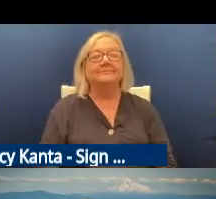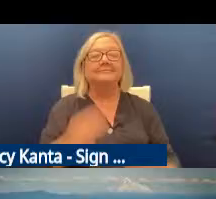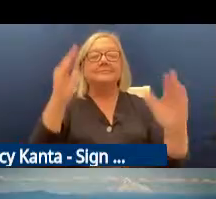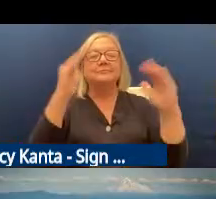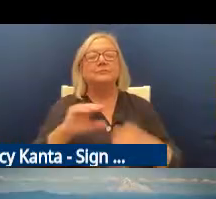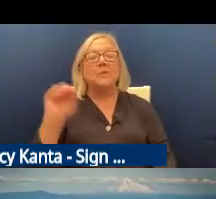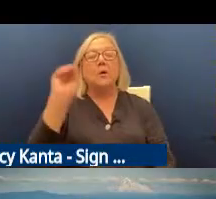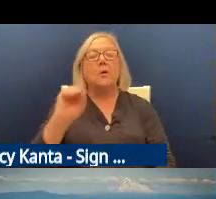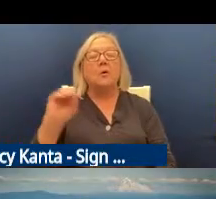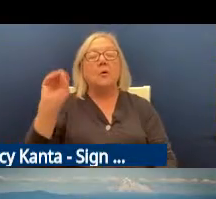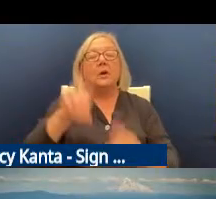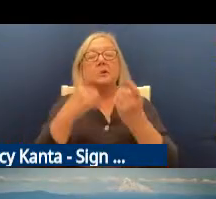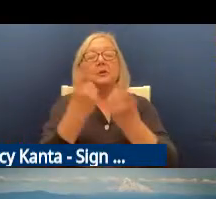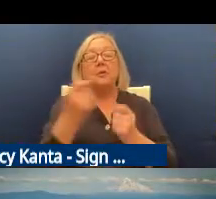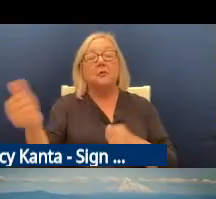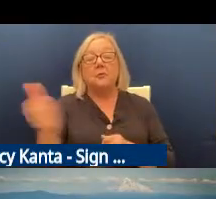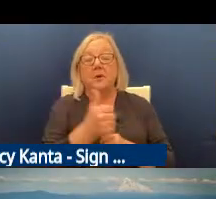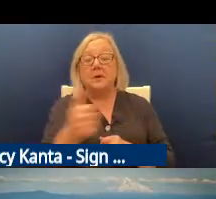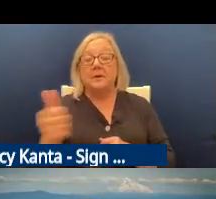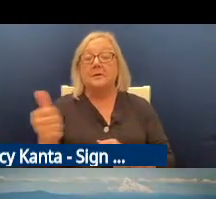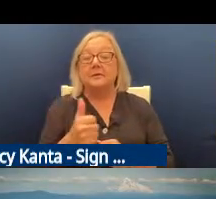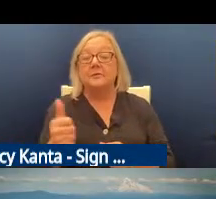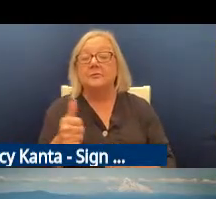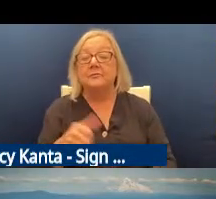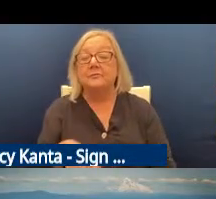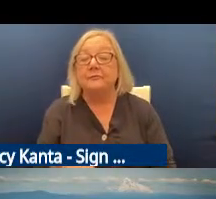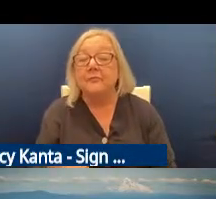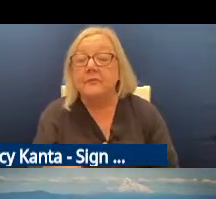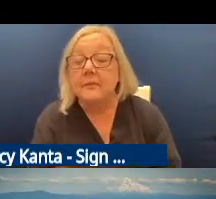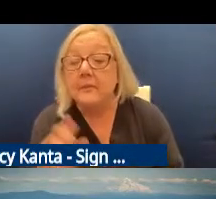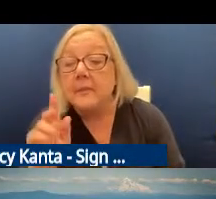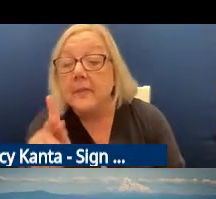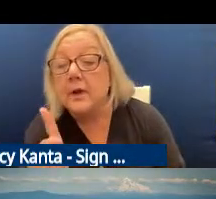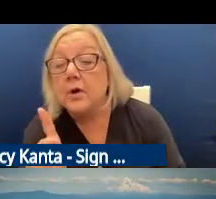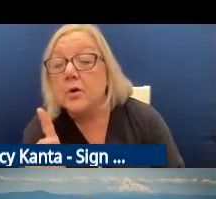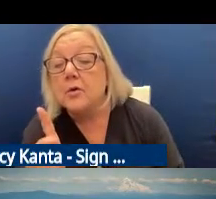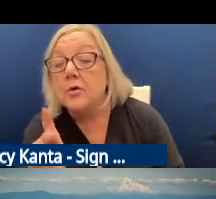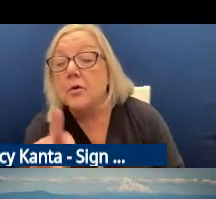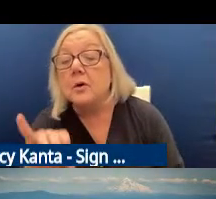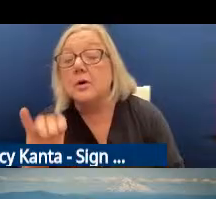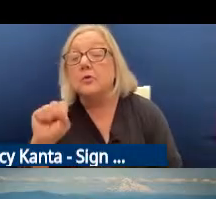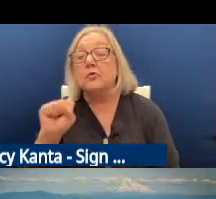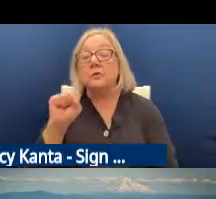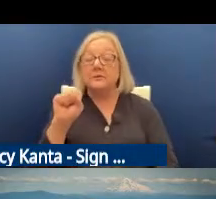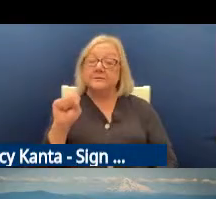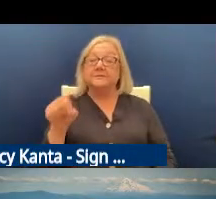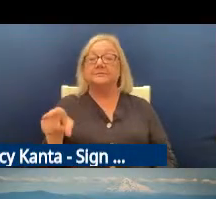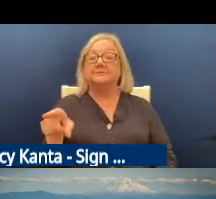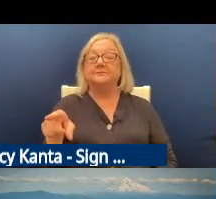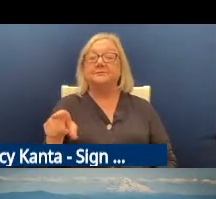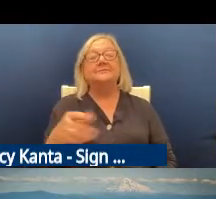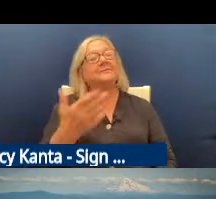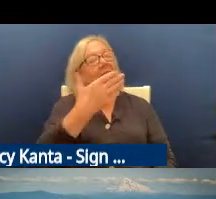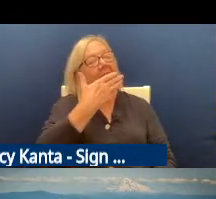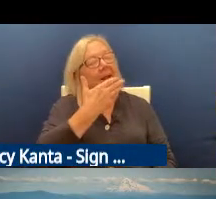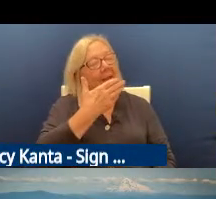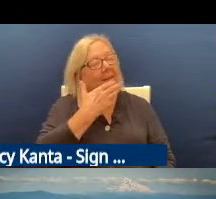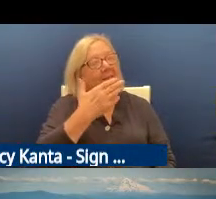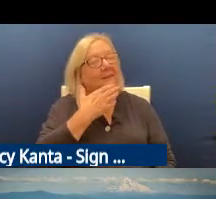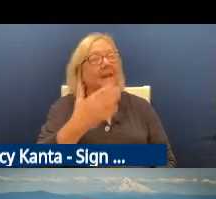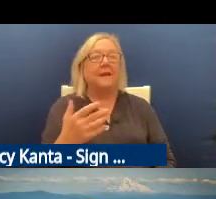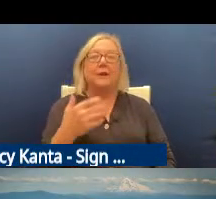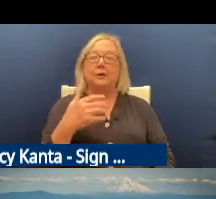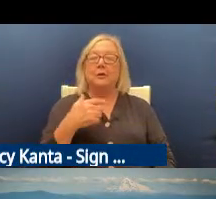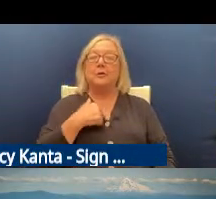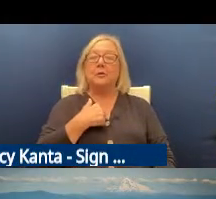Chris Strickler. Good morning, everybody. Pleasure to see everybody here today. Look forward to the conversation. And my only update is fingers crossed